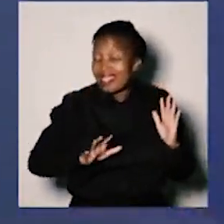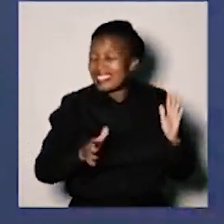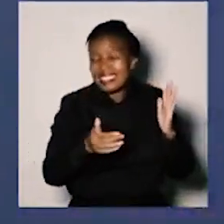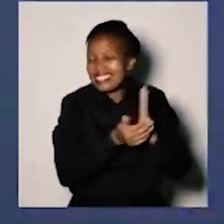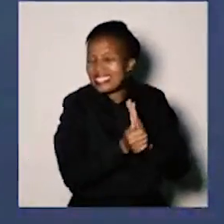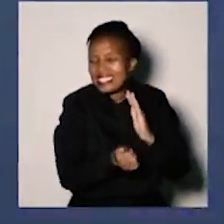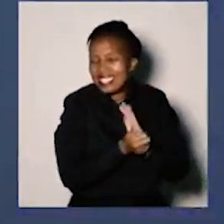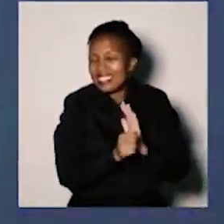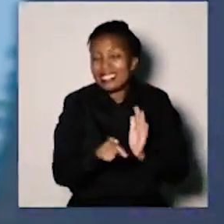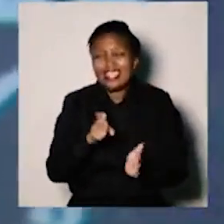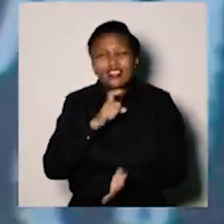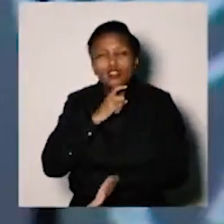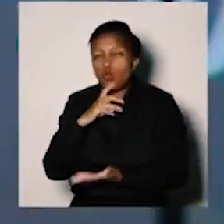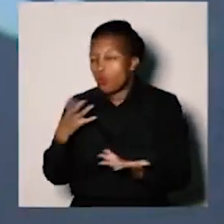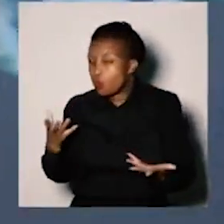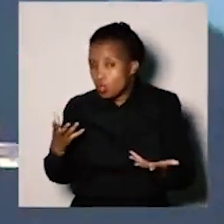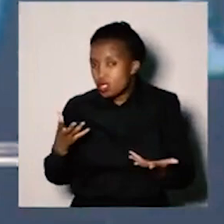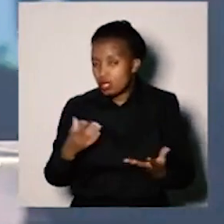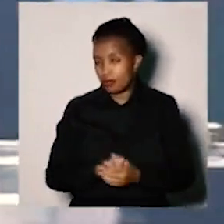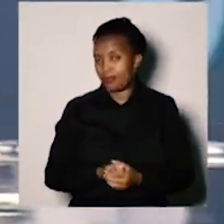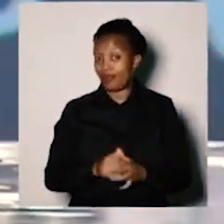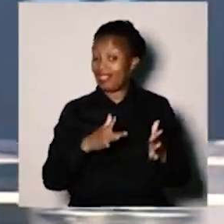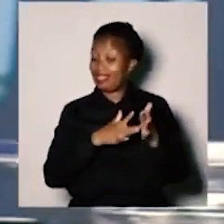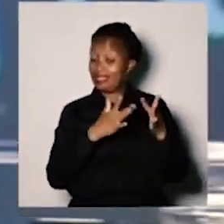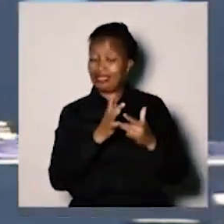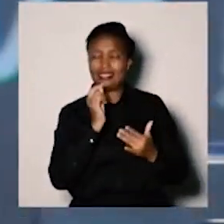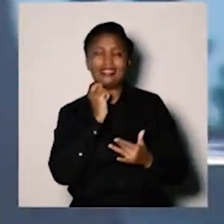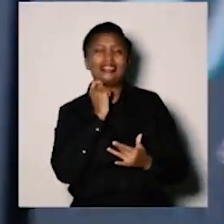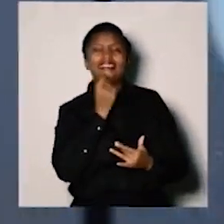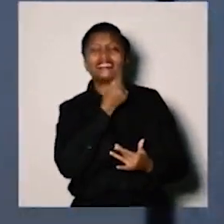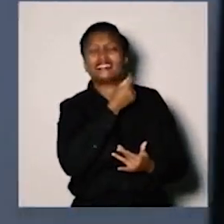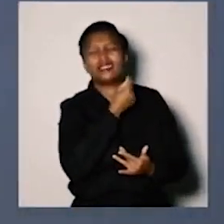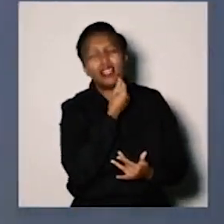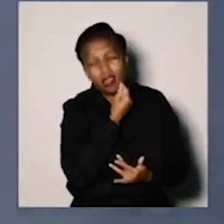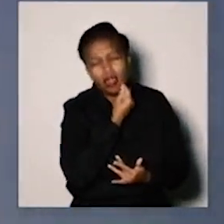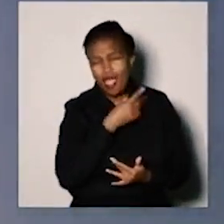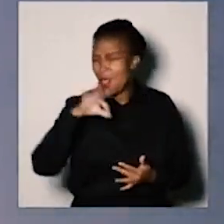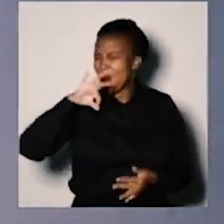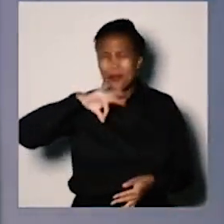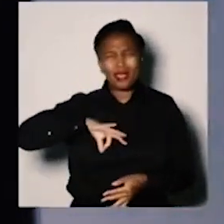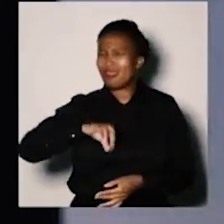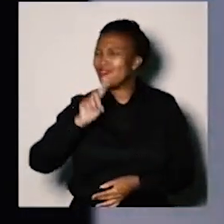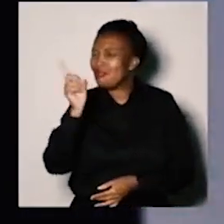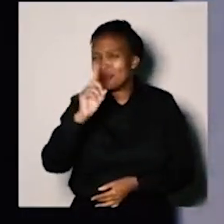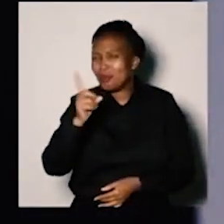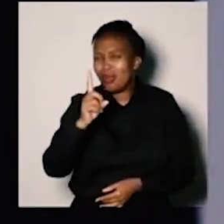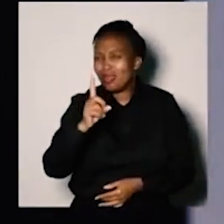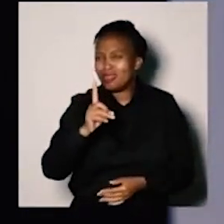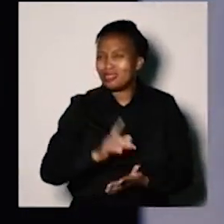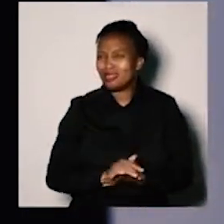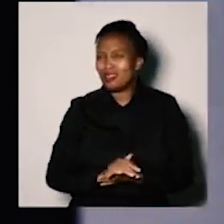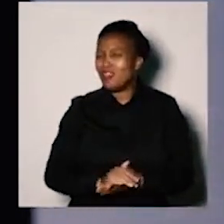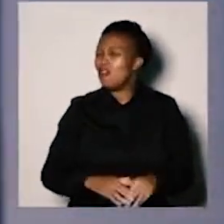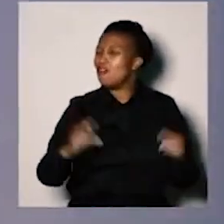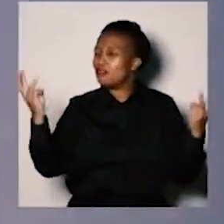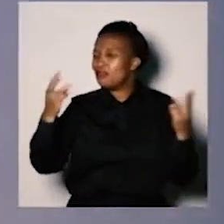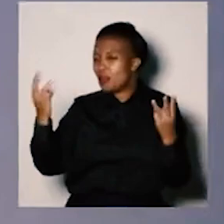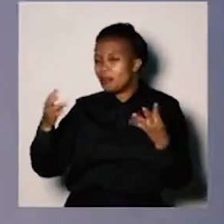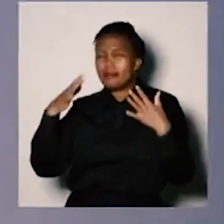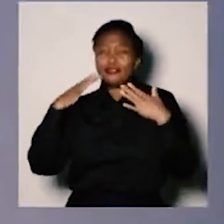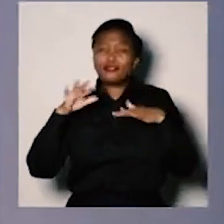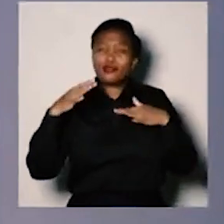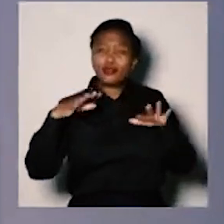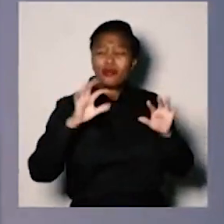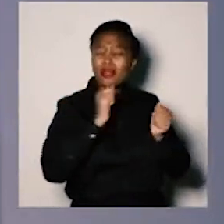used on the other side of the world. And Jesus says, what does it profit you? To be praised by men, to be loved